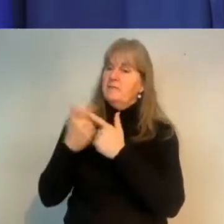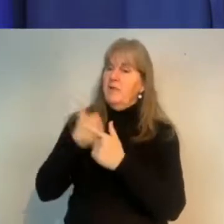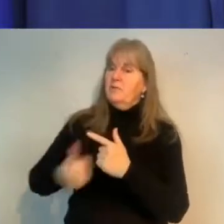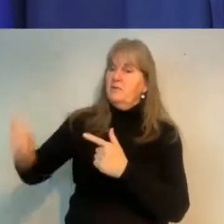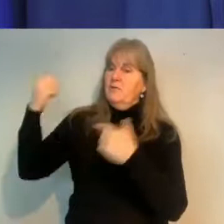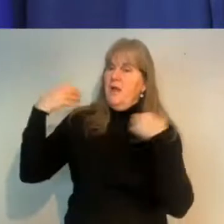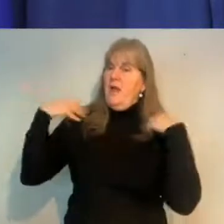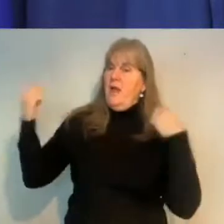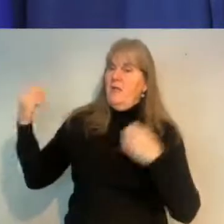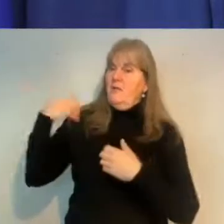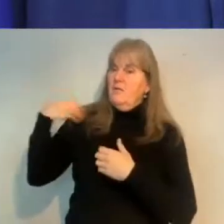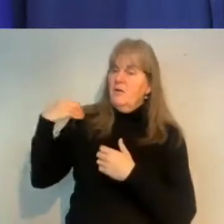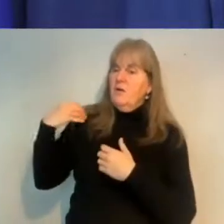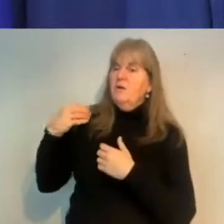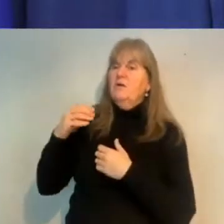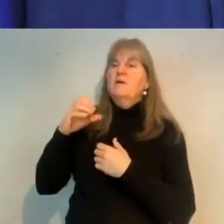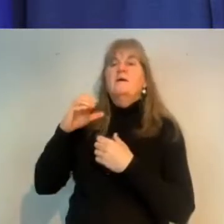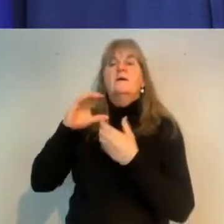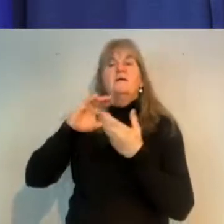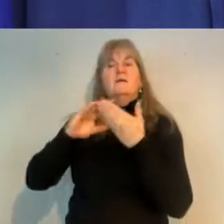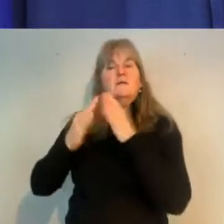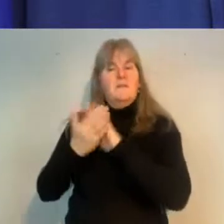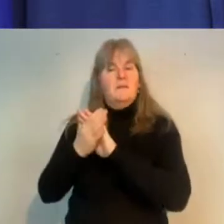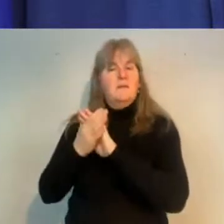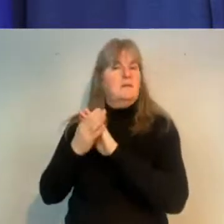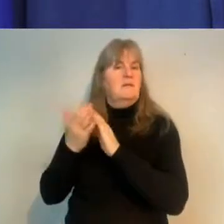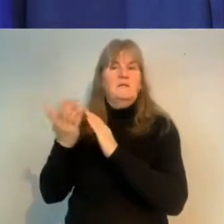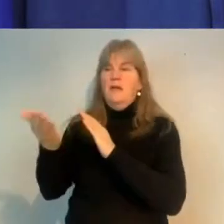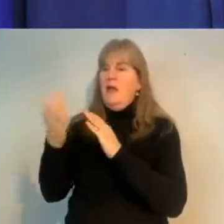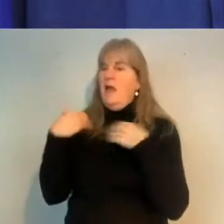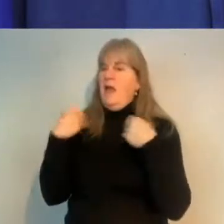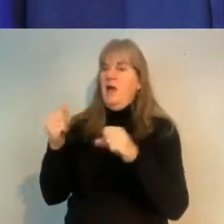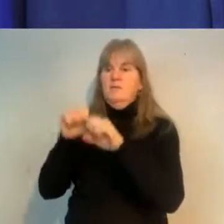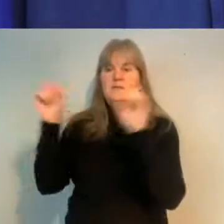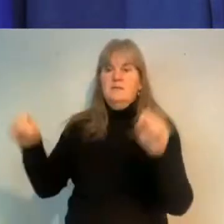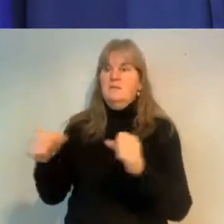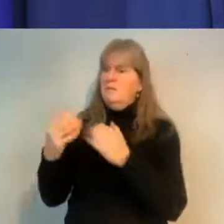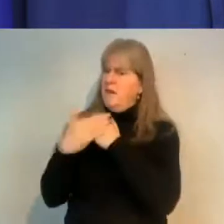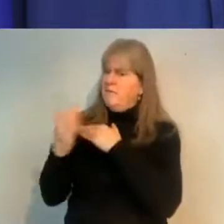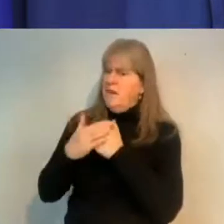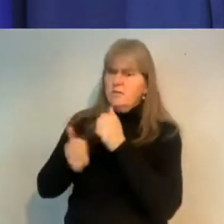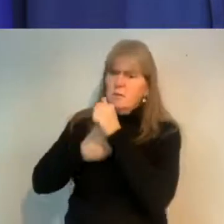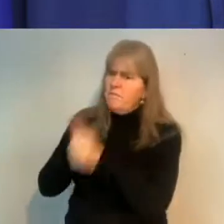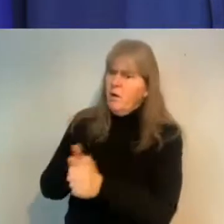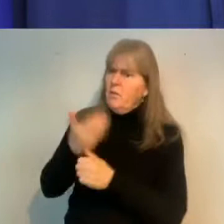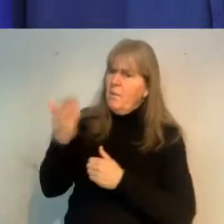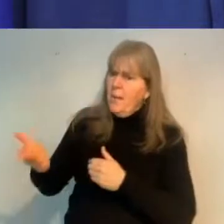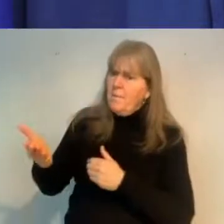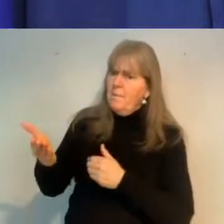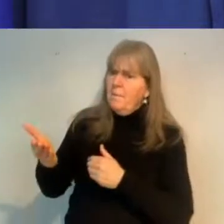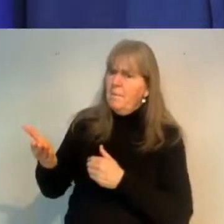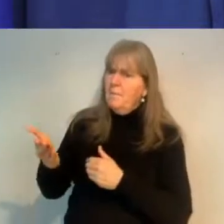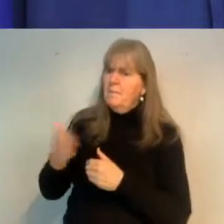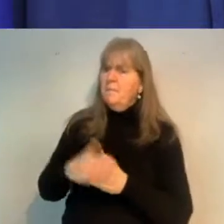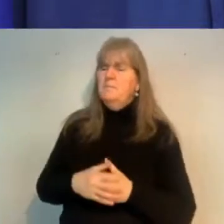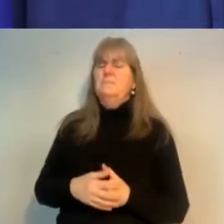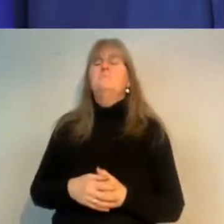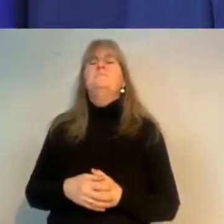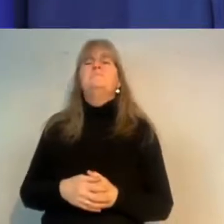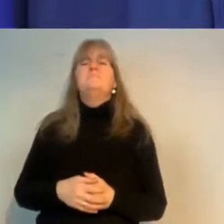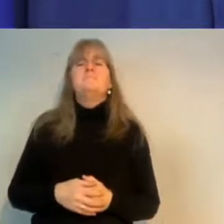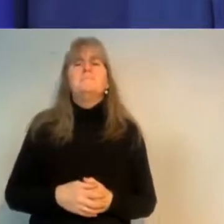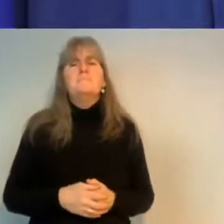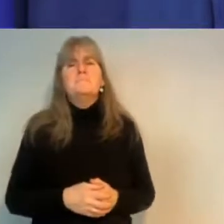Communicable Disease Center and the Chief Medical Officer of Health. Address some of the questions too, if that's all right.